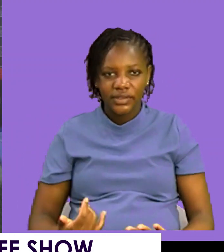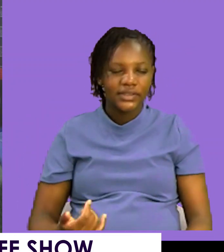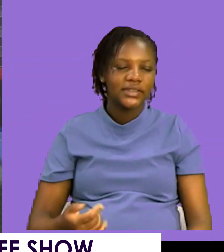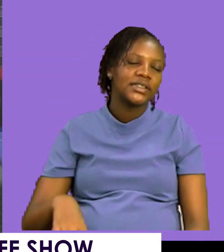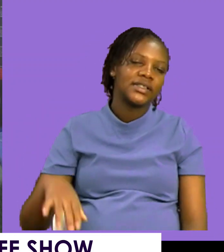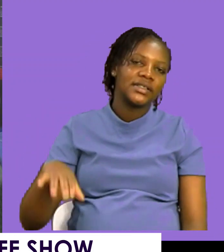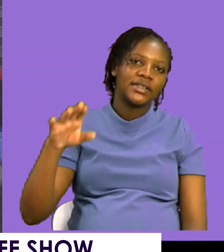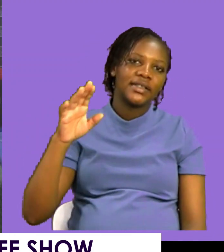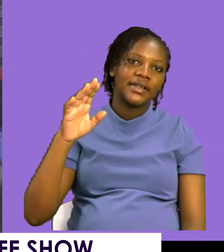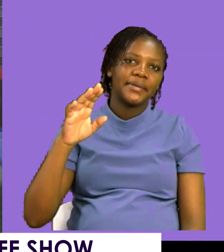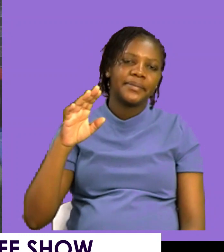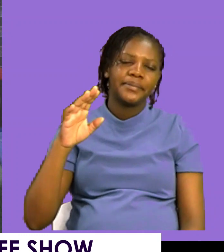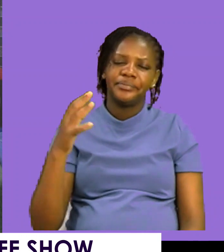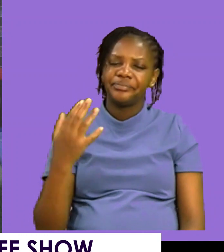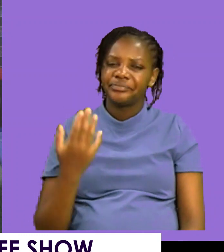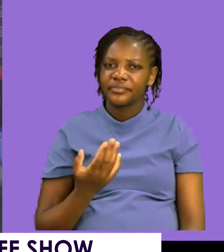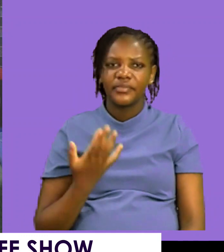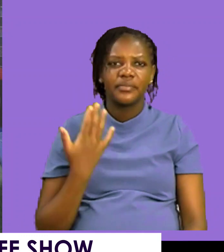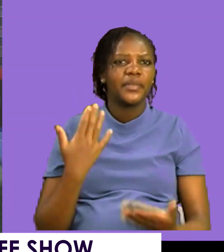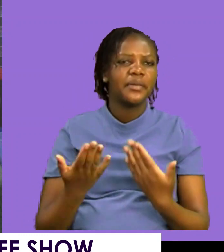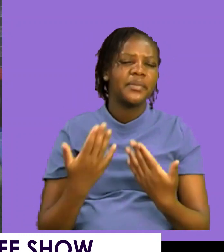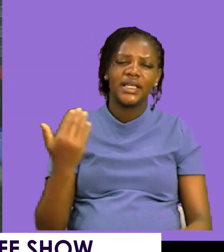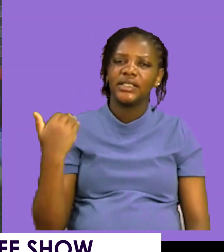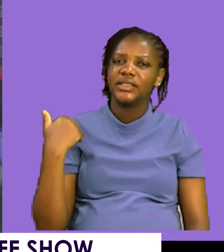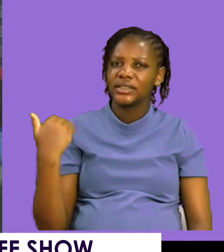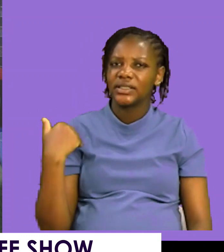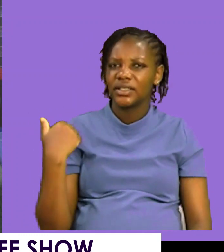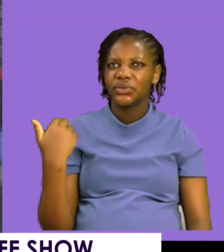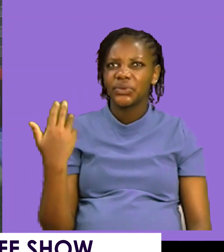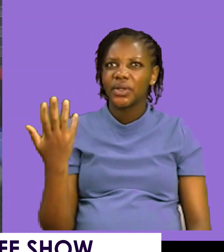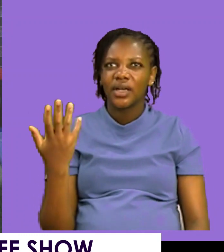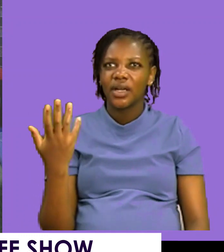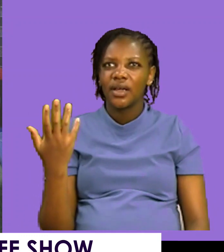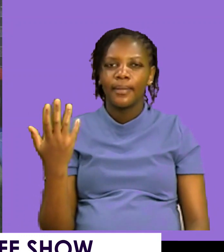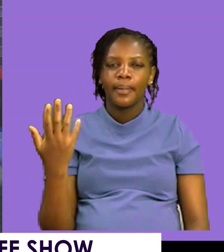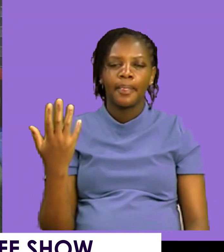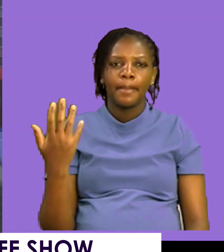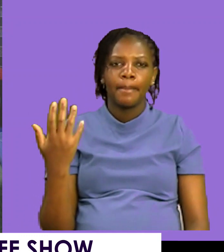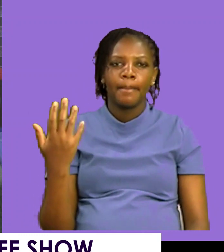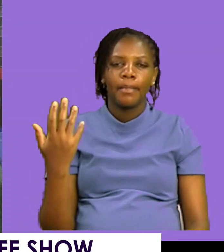dream. It can be a distraction in terms of, you know,